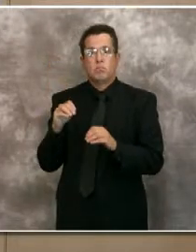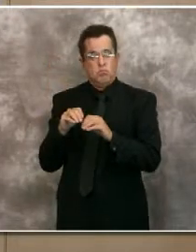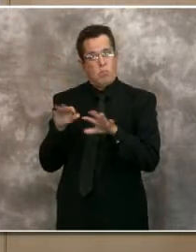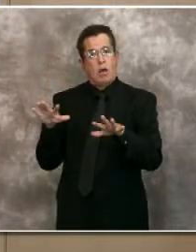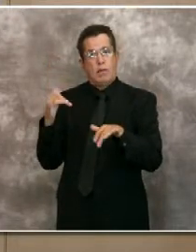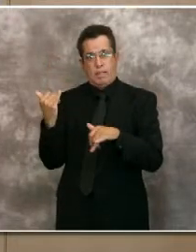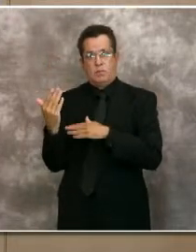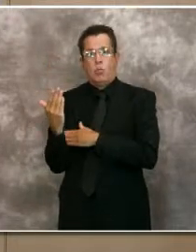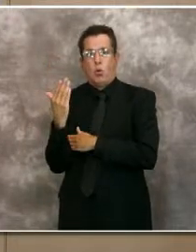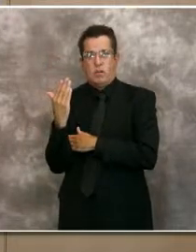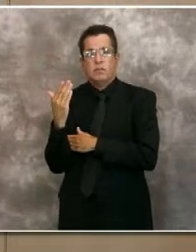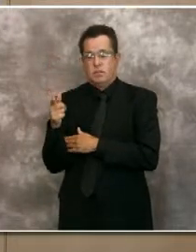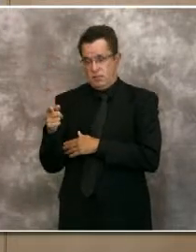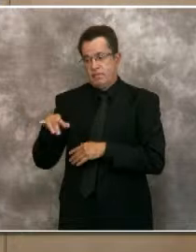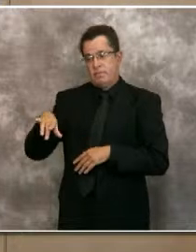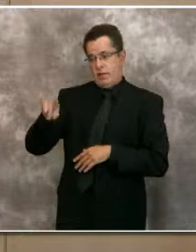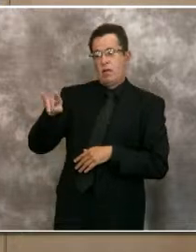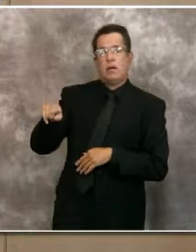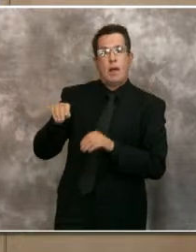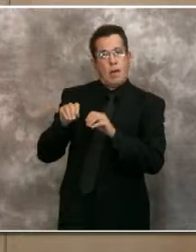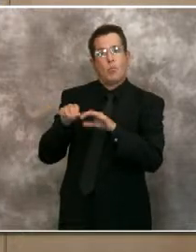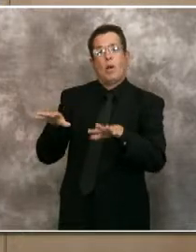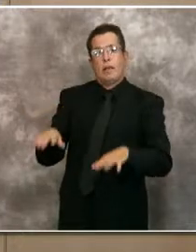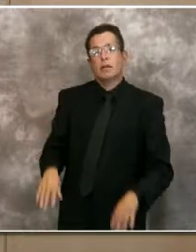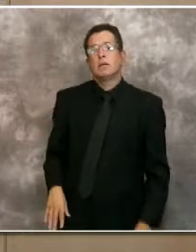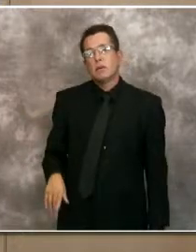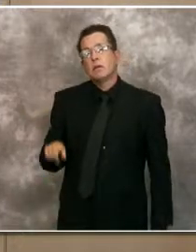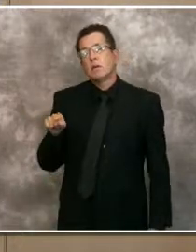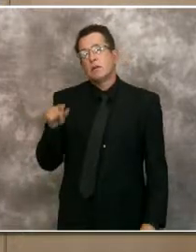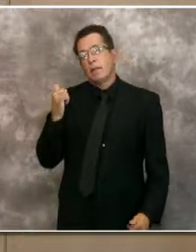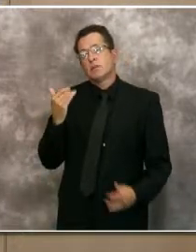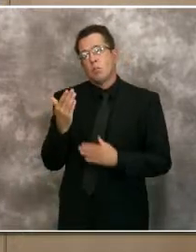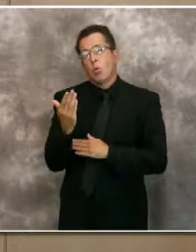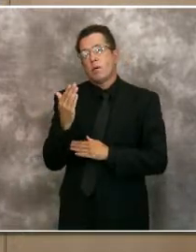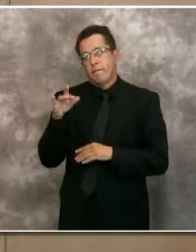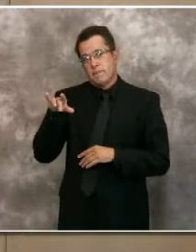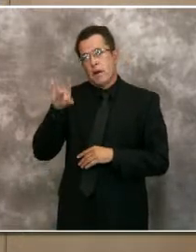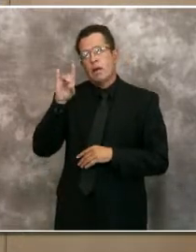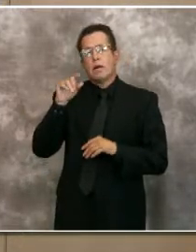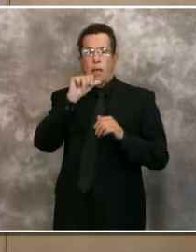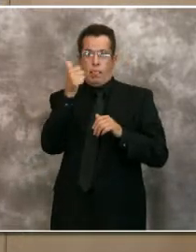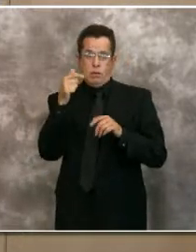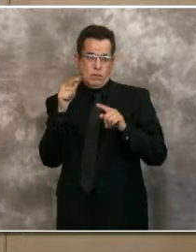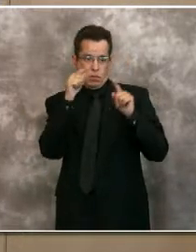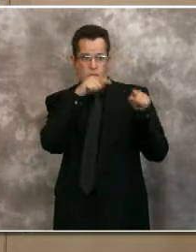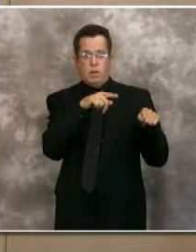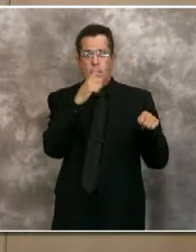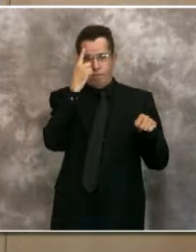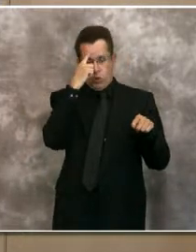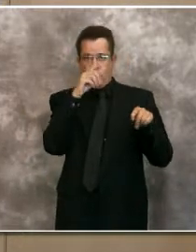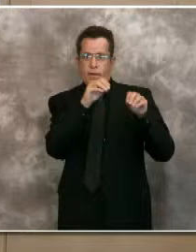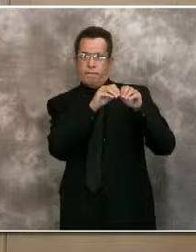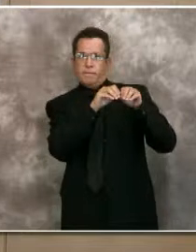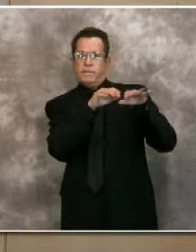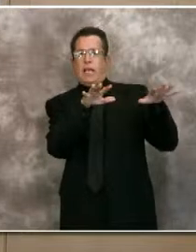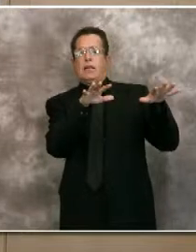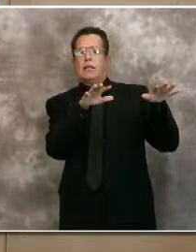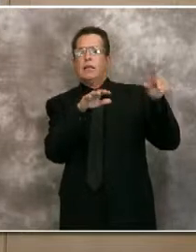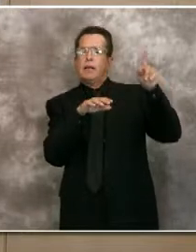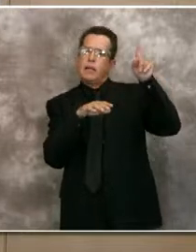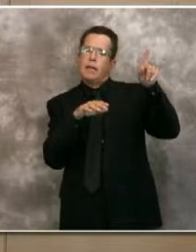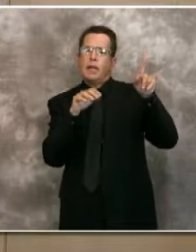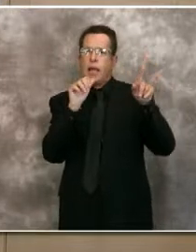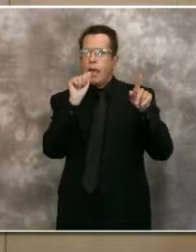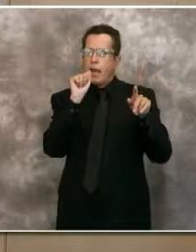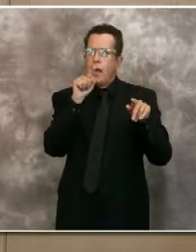that is associated with an outbreak. And in terms of specifically associated with being infected at